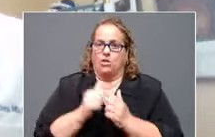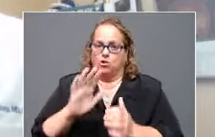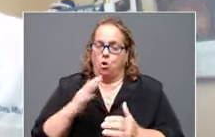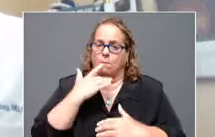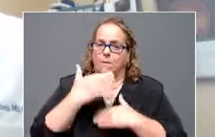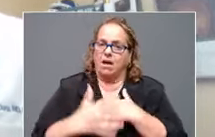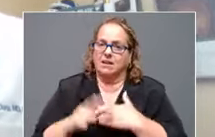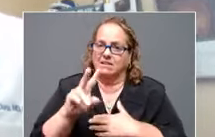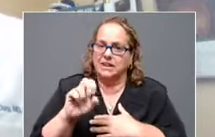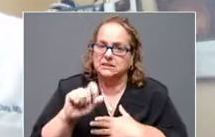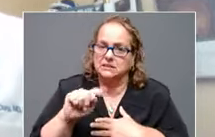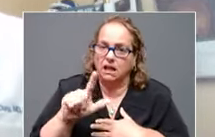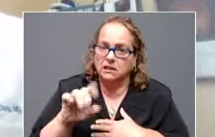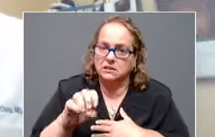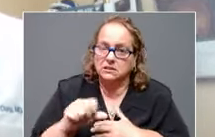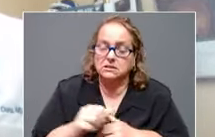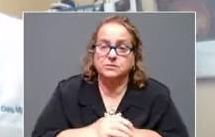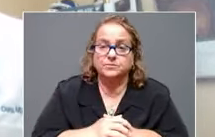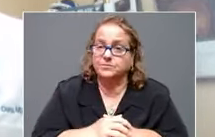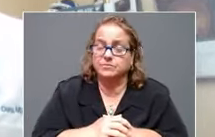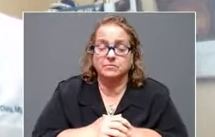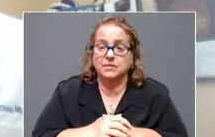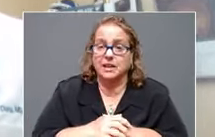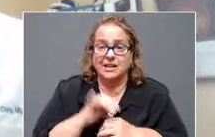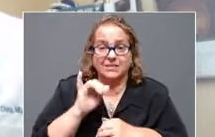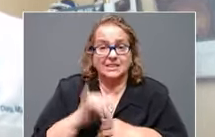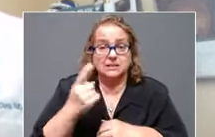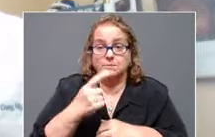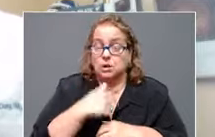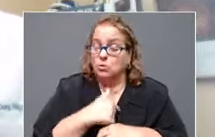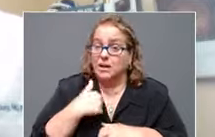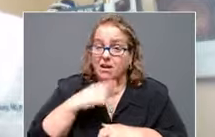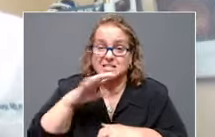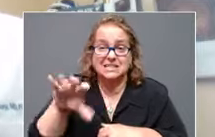the attention. This is a serious public health matter. Thank you, Governor.